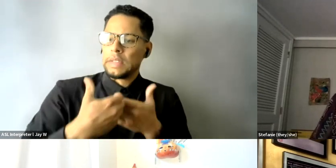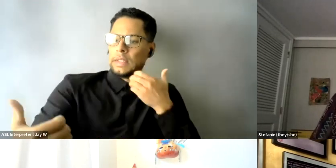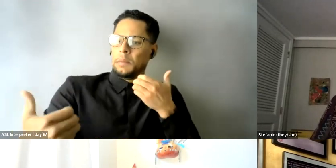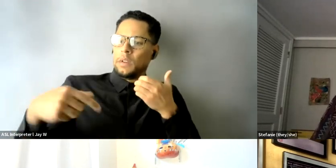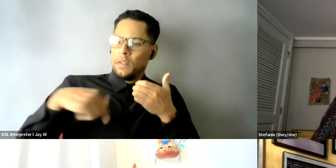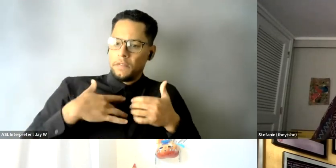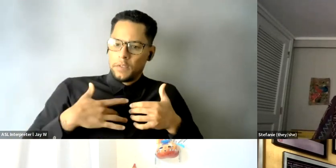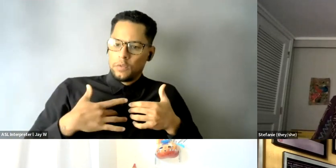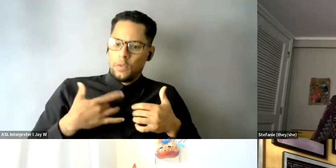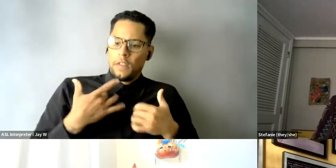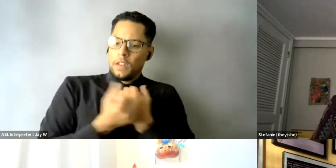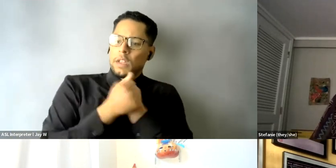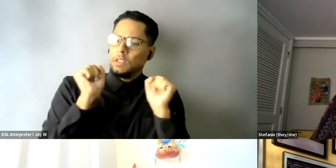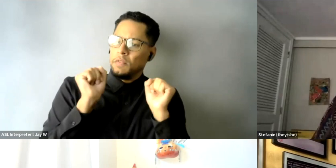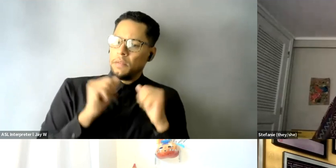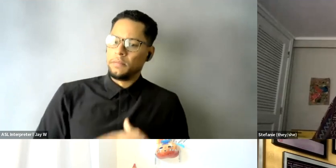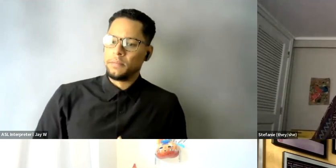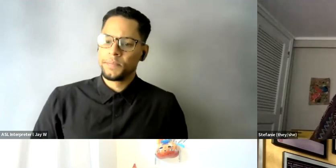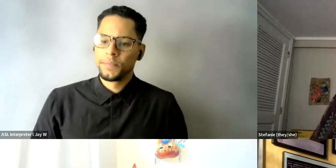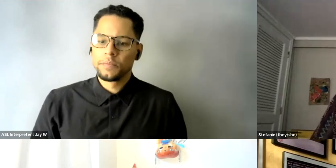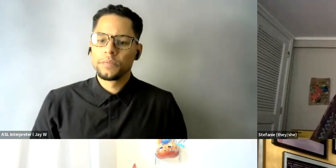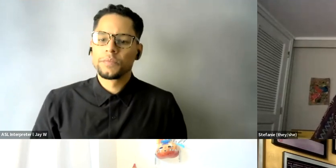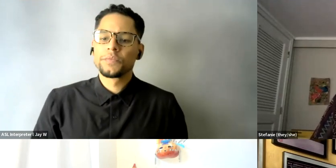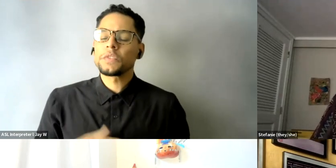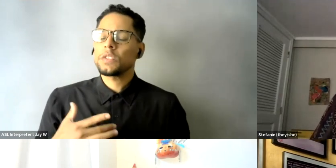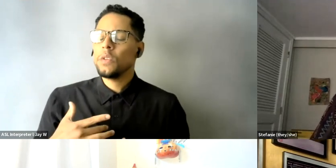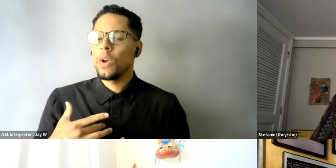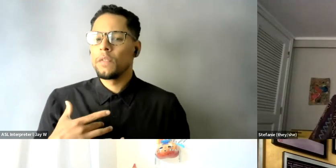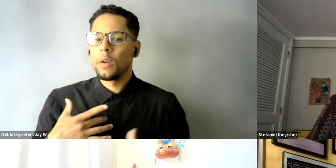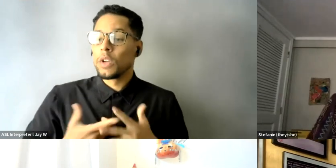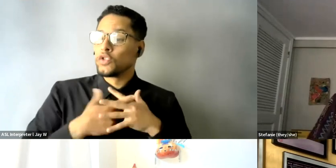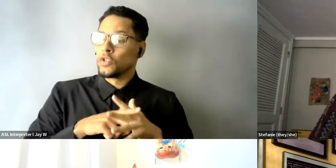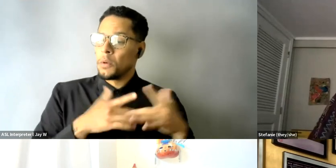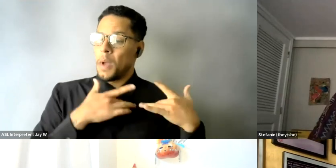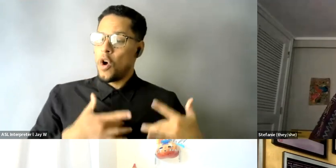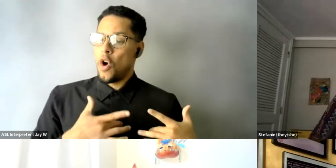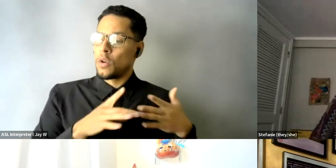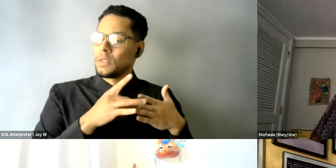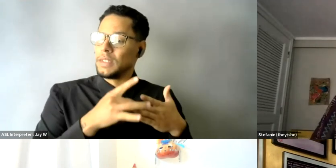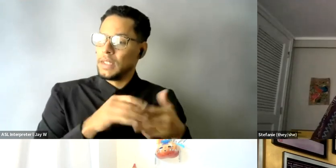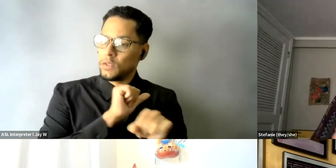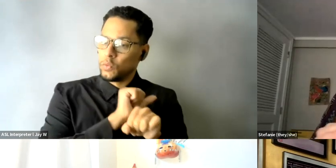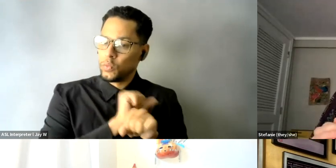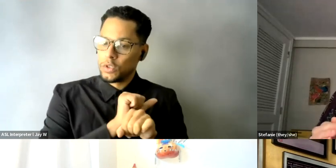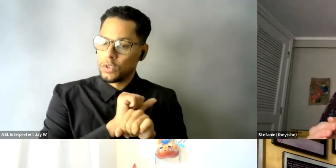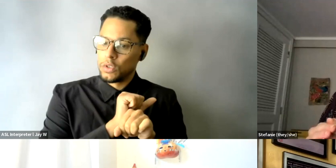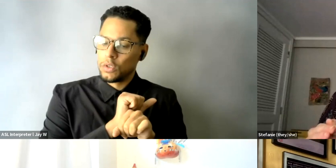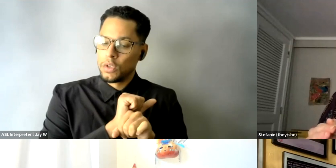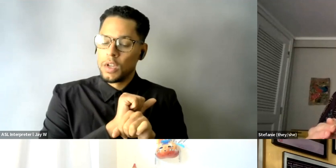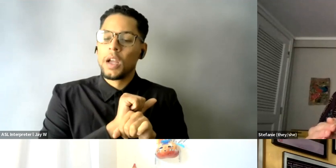I think I've always felt like my heart was leading the work, where I feel, where I move.